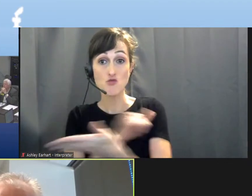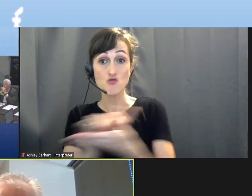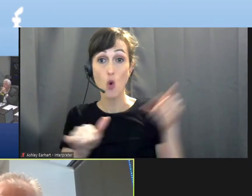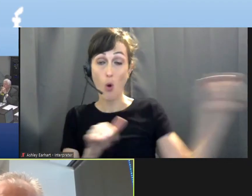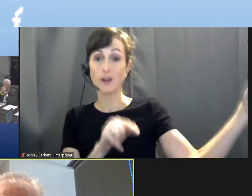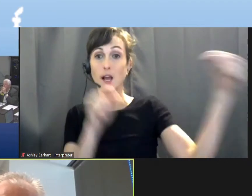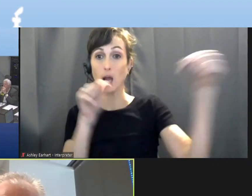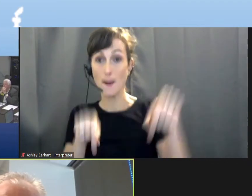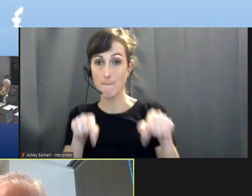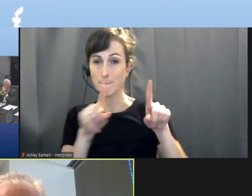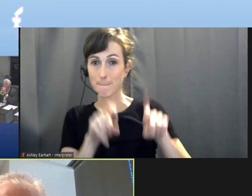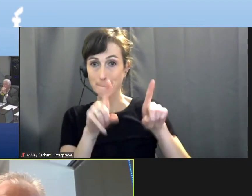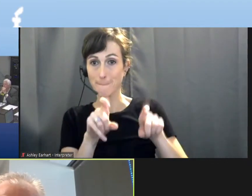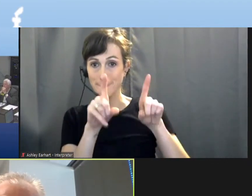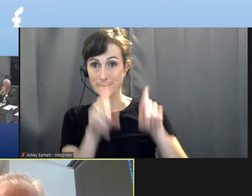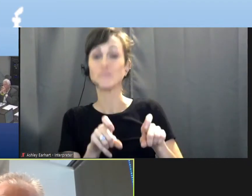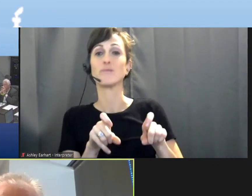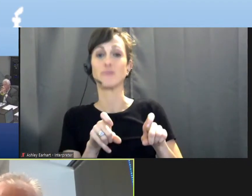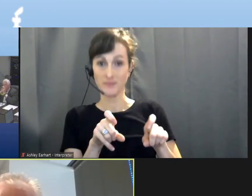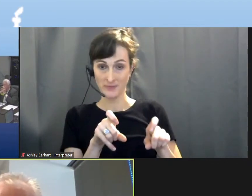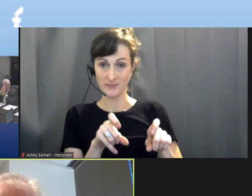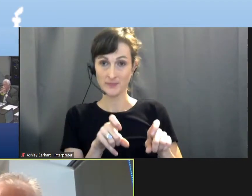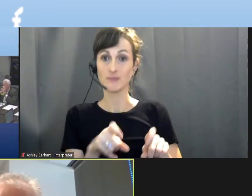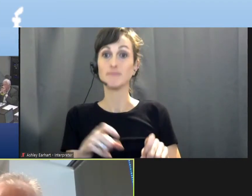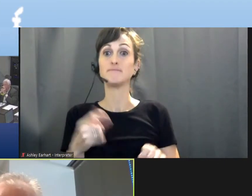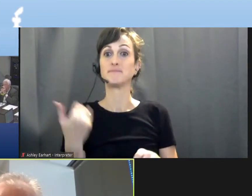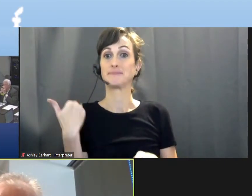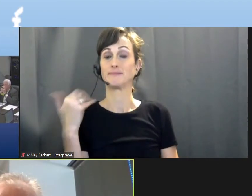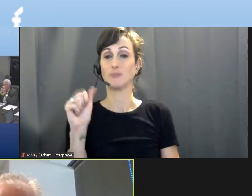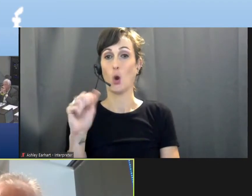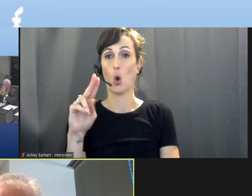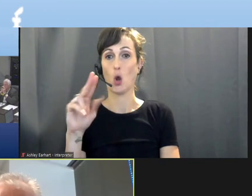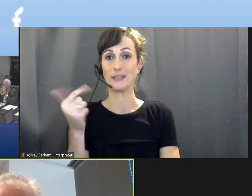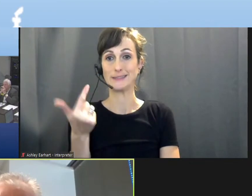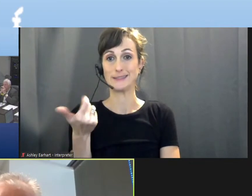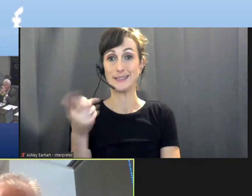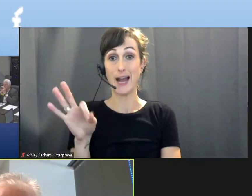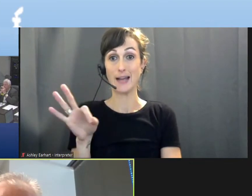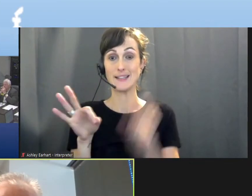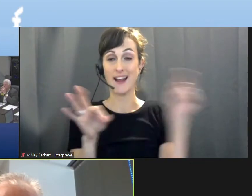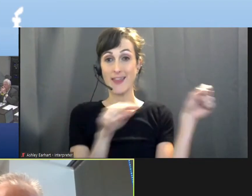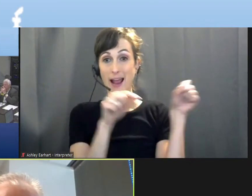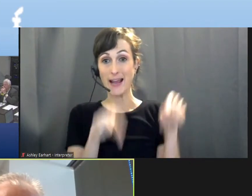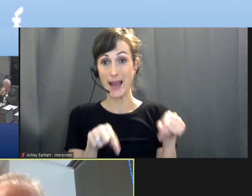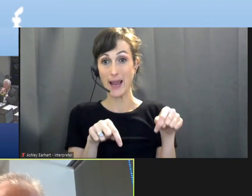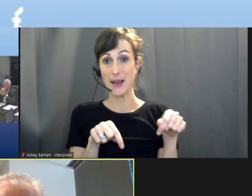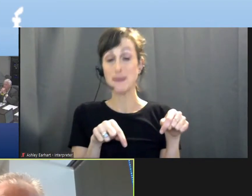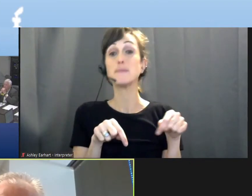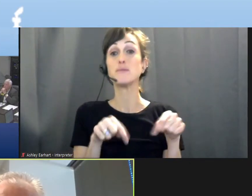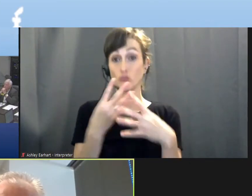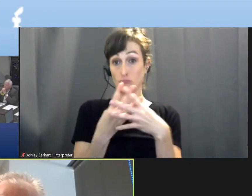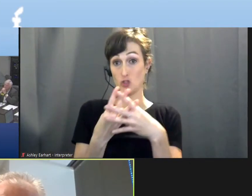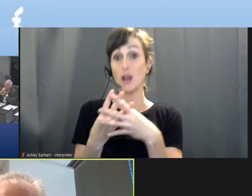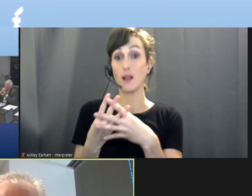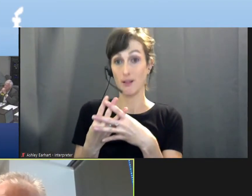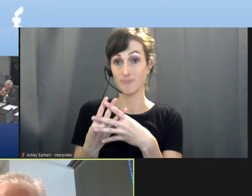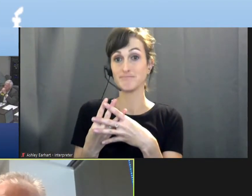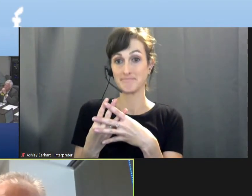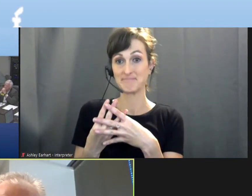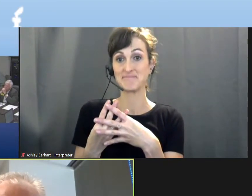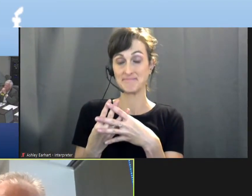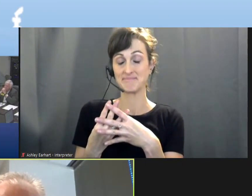testing. And on August 19th, they came to the facility in the McLennan County Jail, and